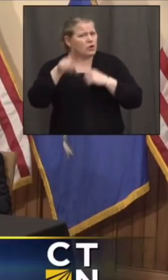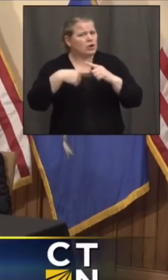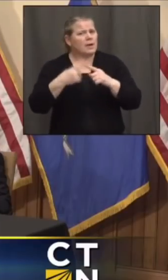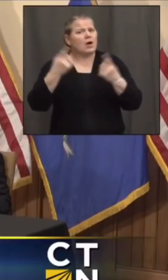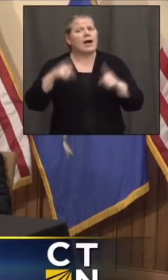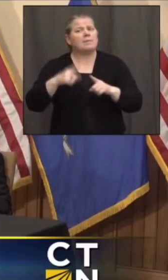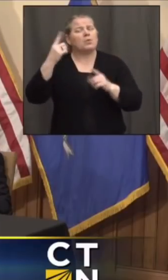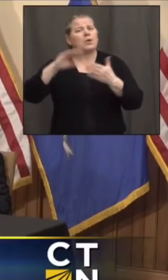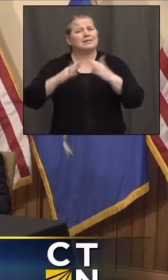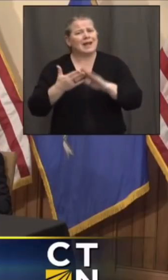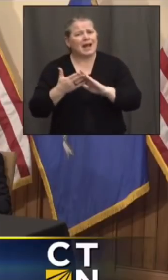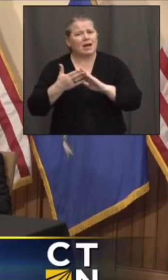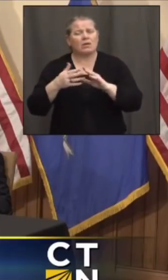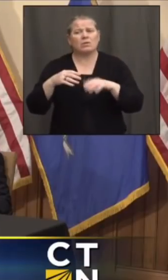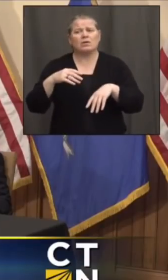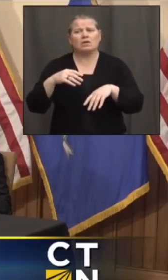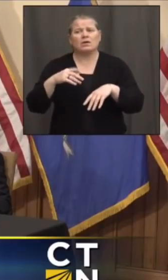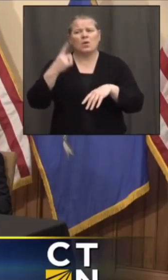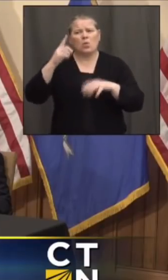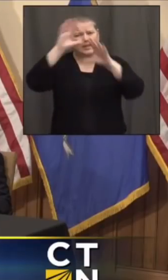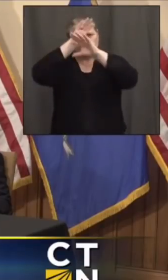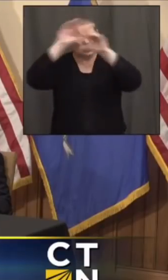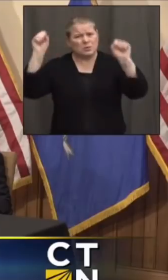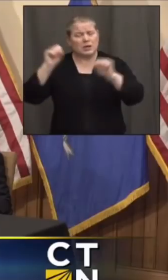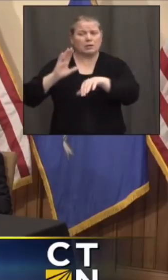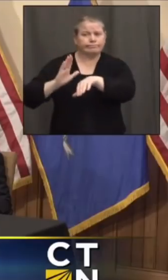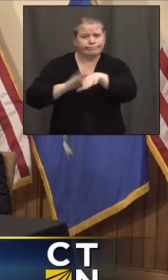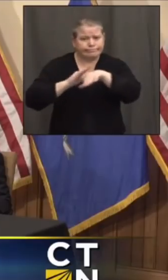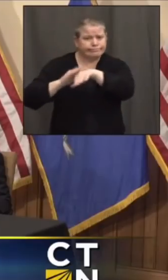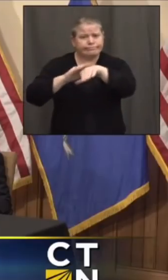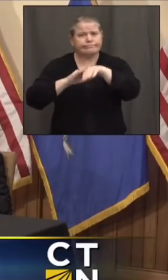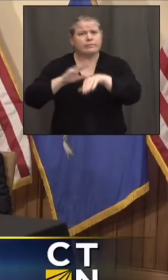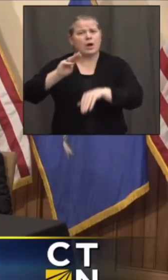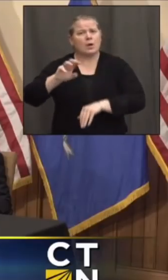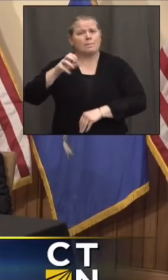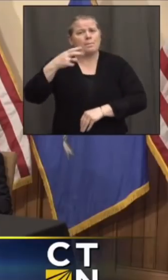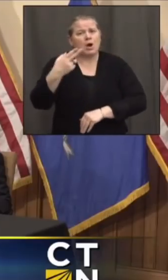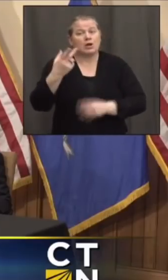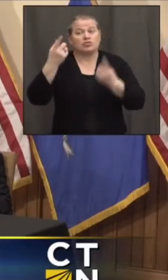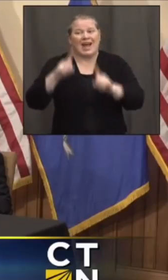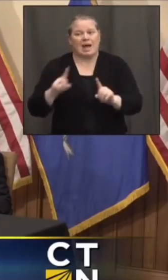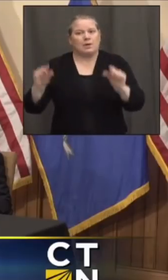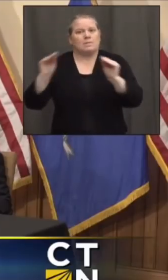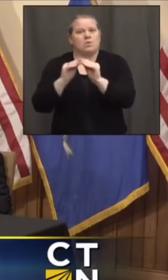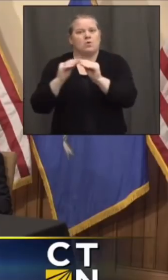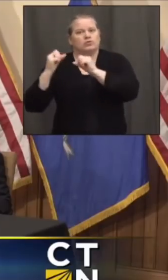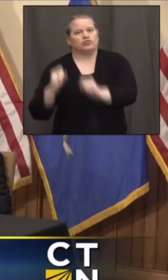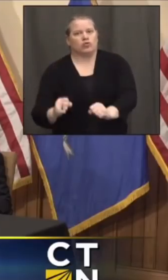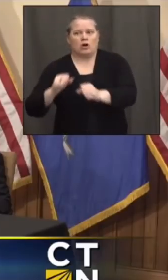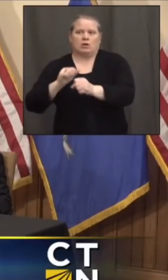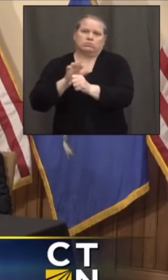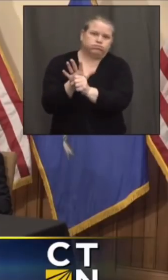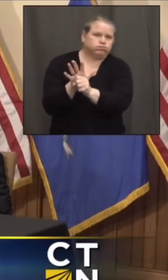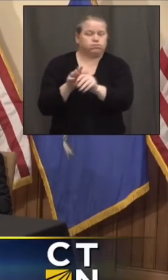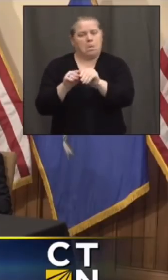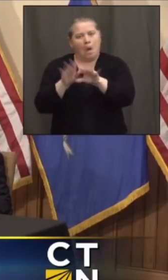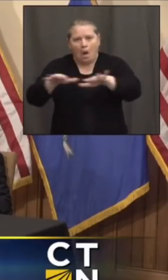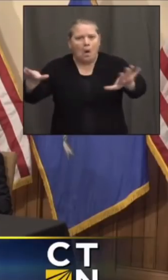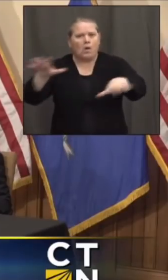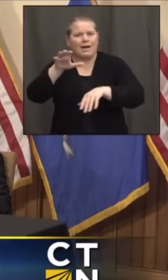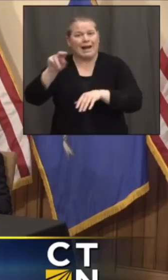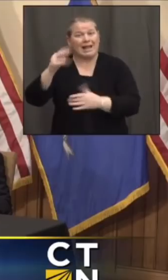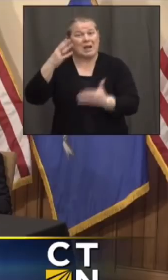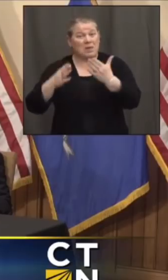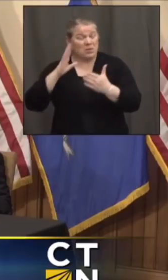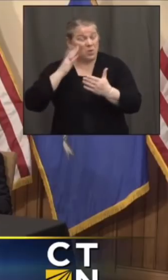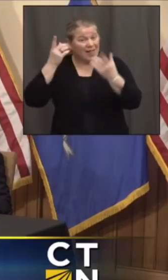for the possibility of full remote learning in March due to the potential of a more infectious variant of the virus becoming prevalent in Connecticut.